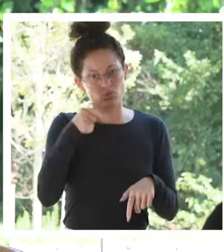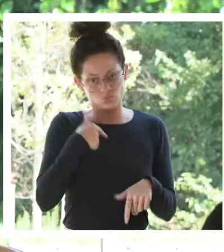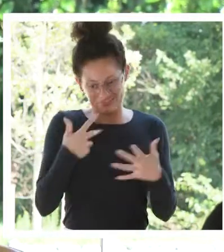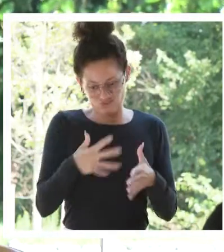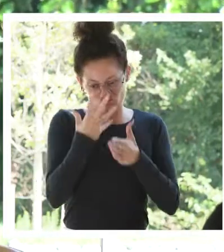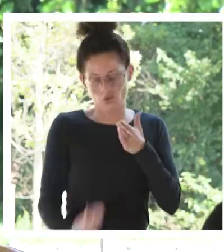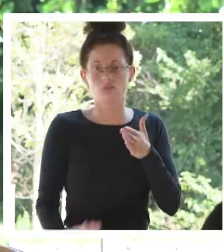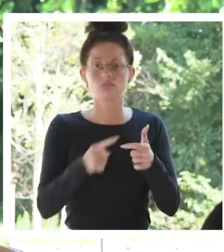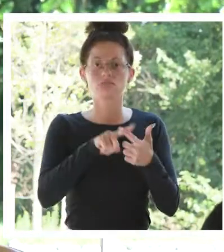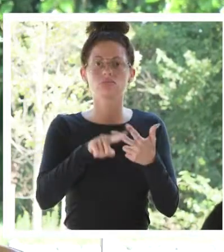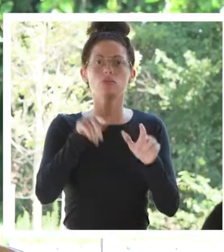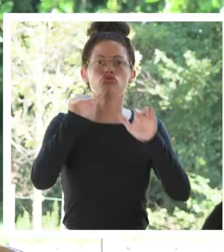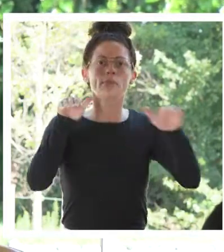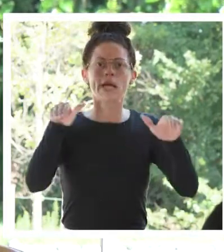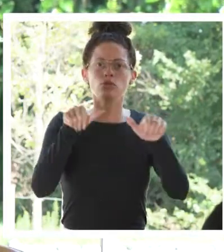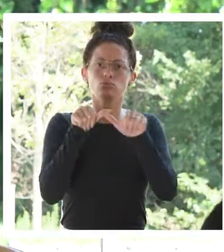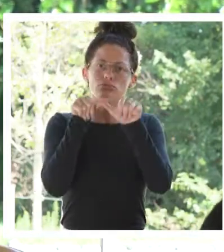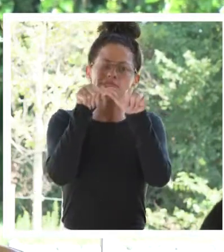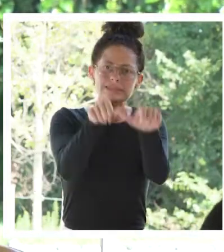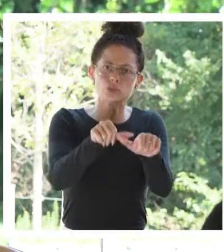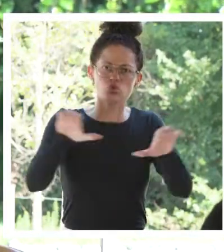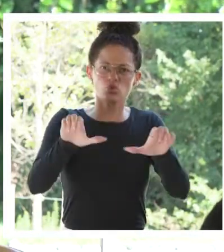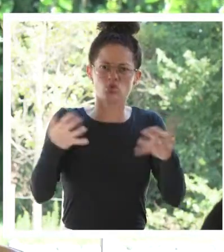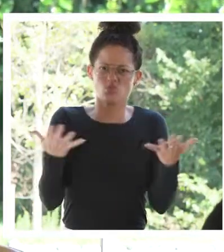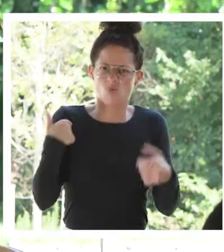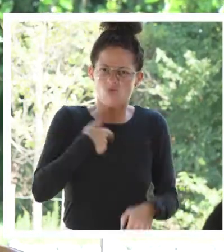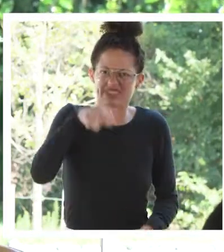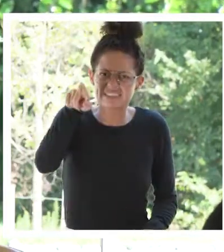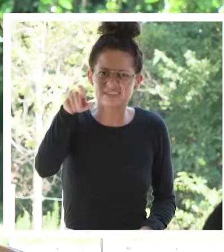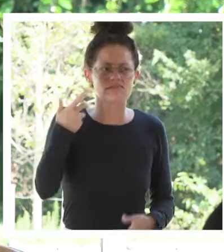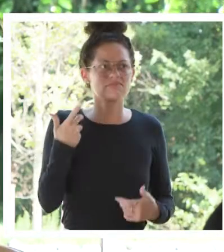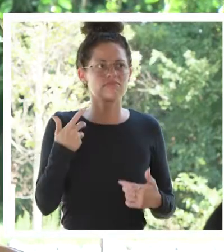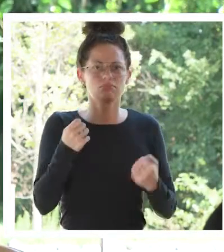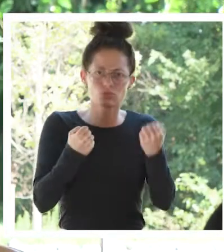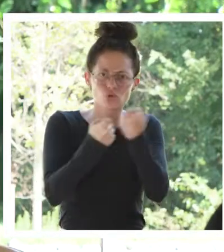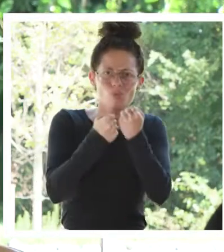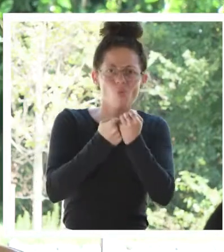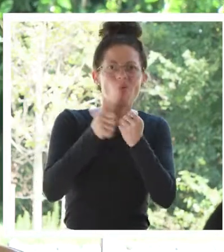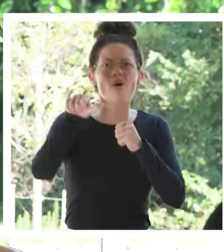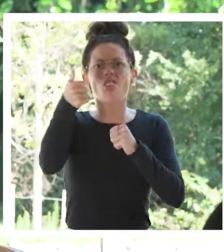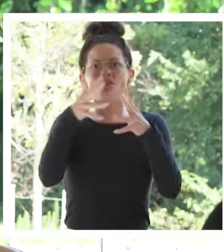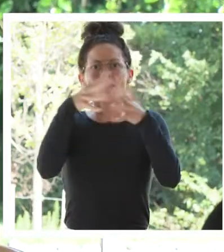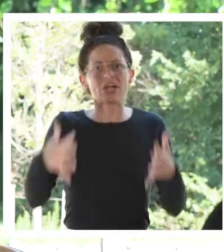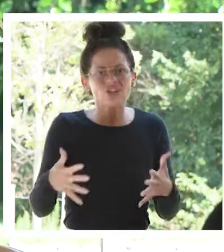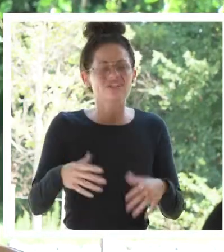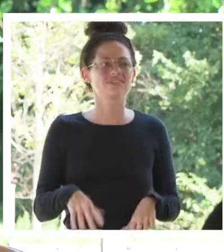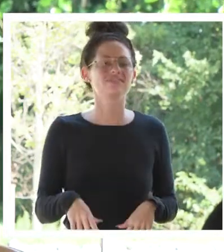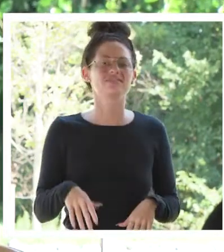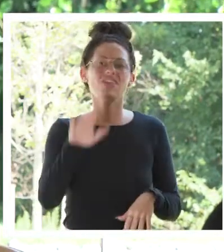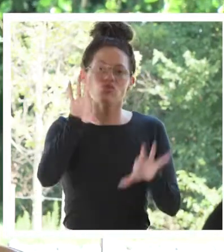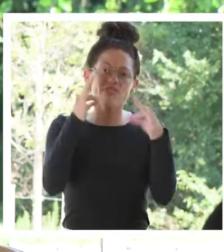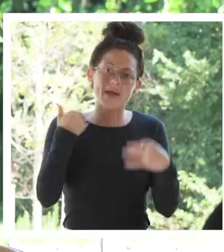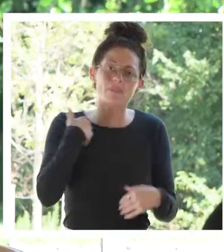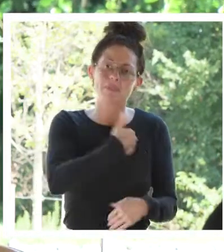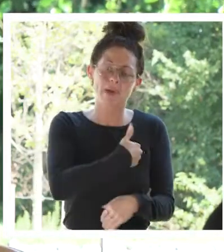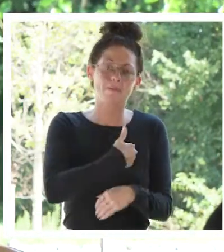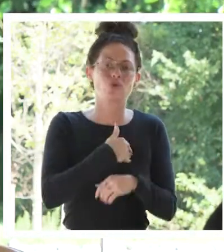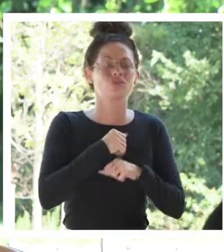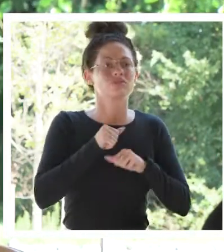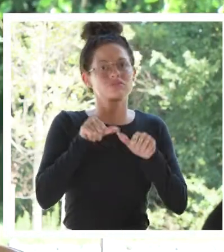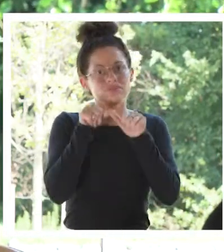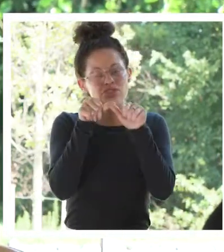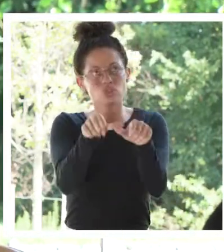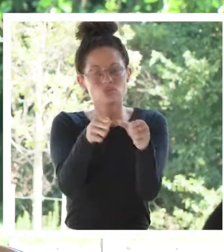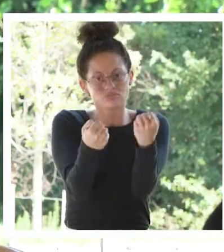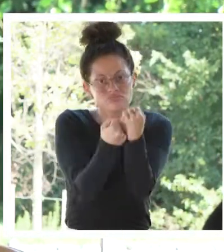forward to save our fellow Americans and our loved ones. Thank all of you for being part of today and